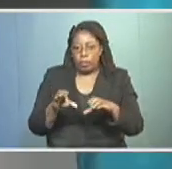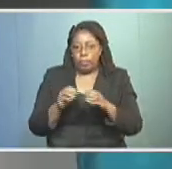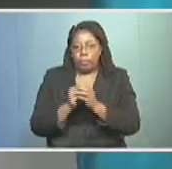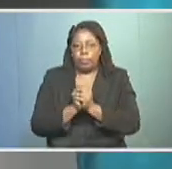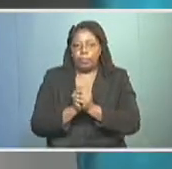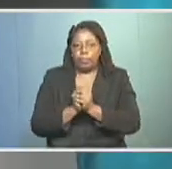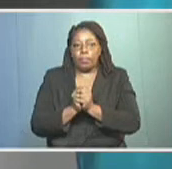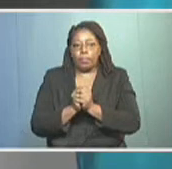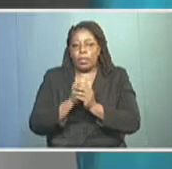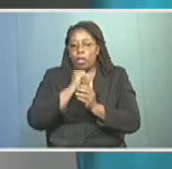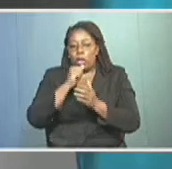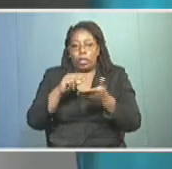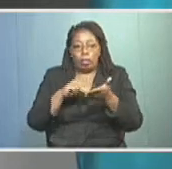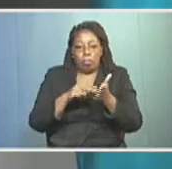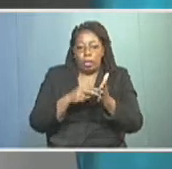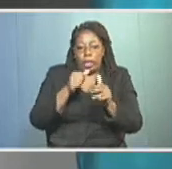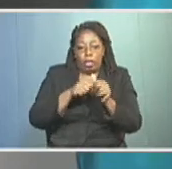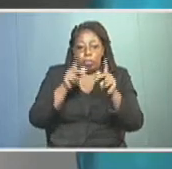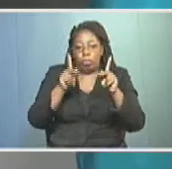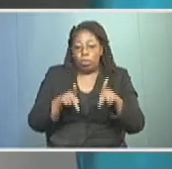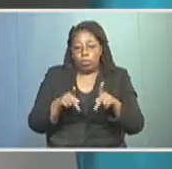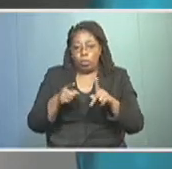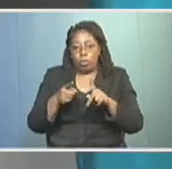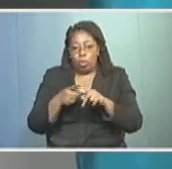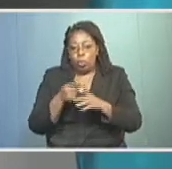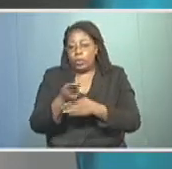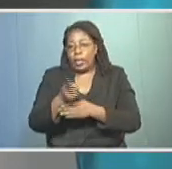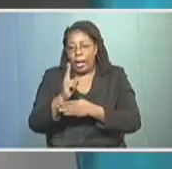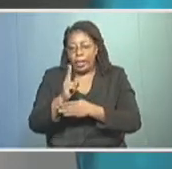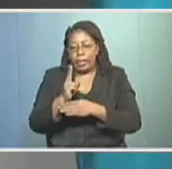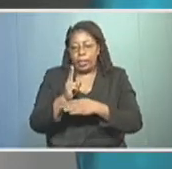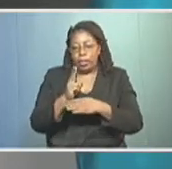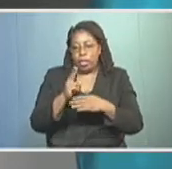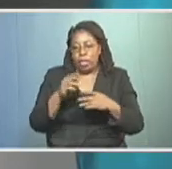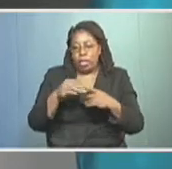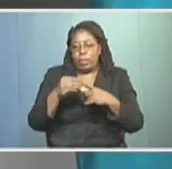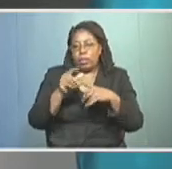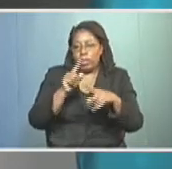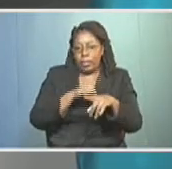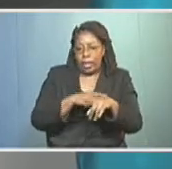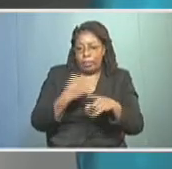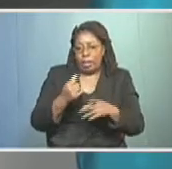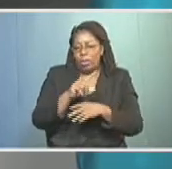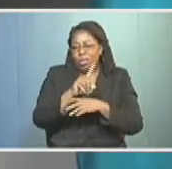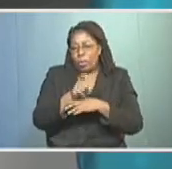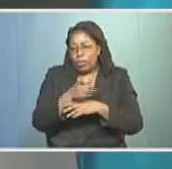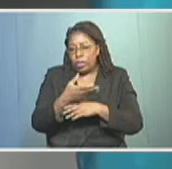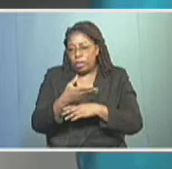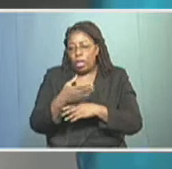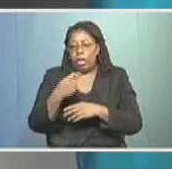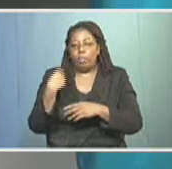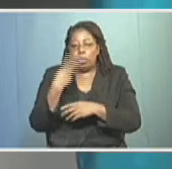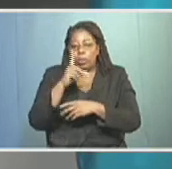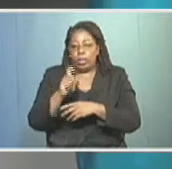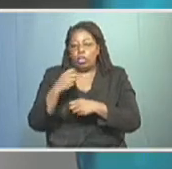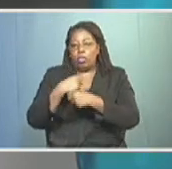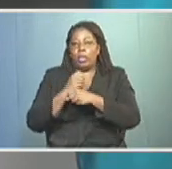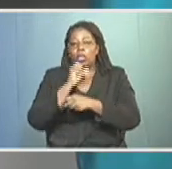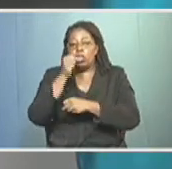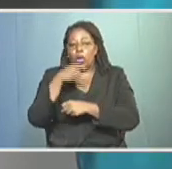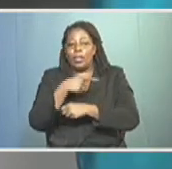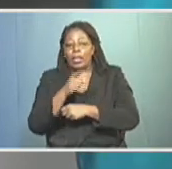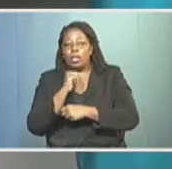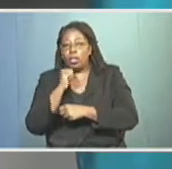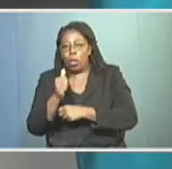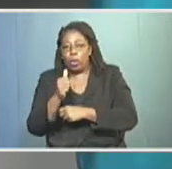cases. That doesn't mean that everybody that came in during a certain period is questionable, but we need to make sure that they aren't, and